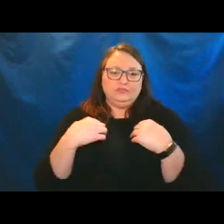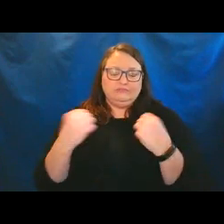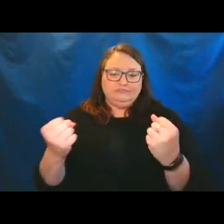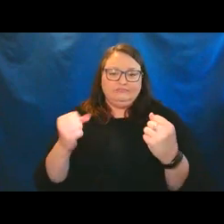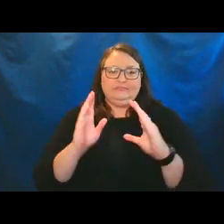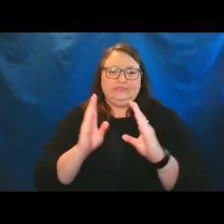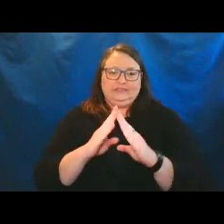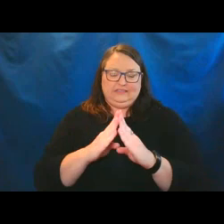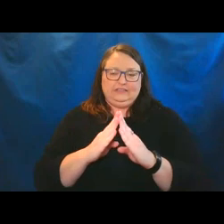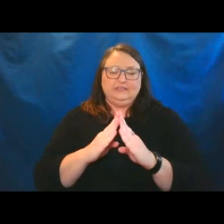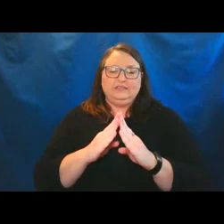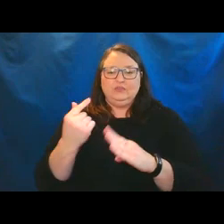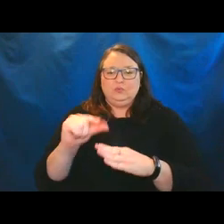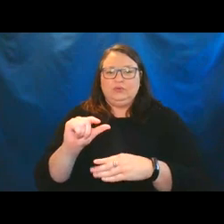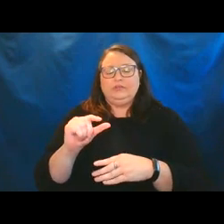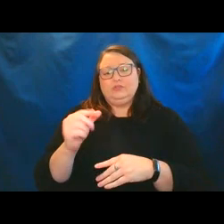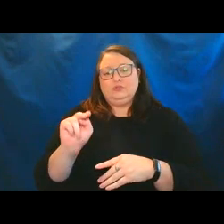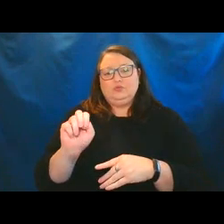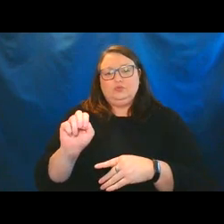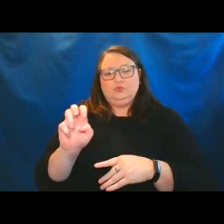slide.